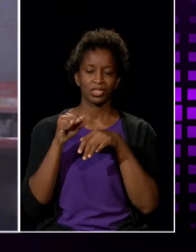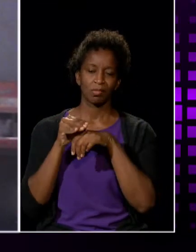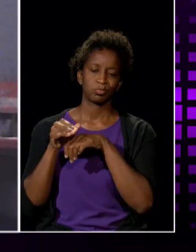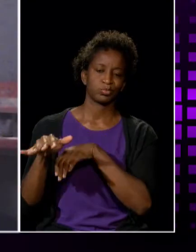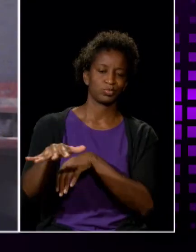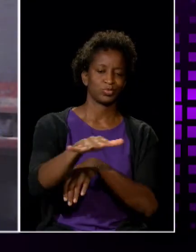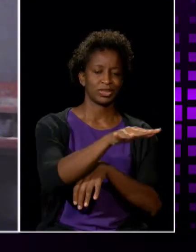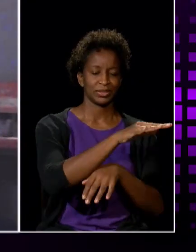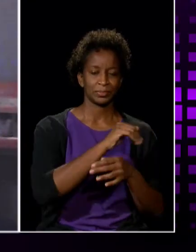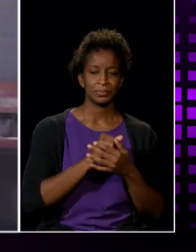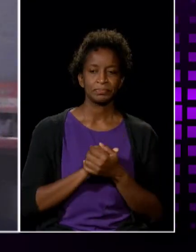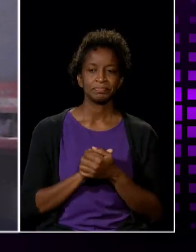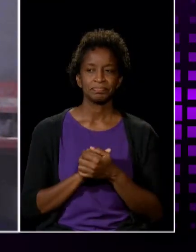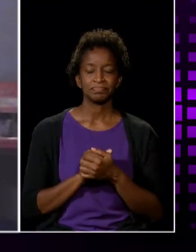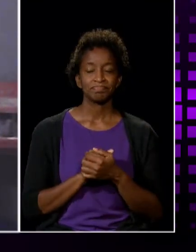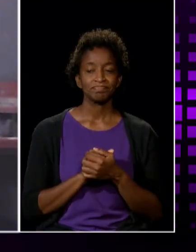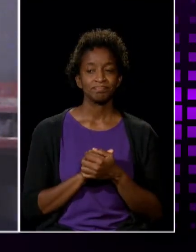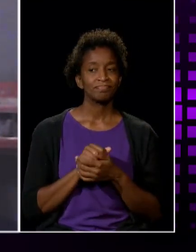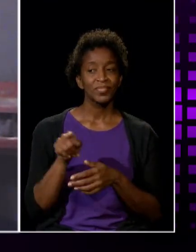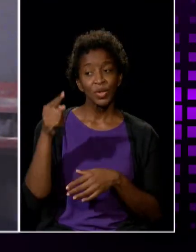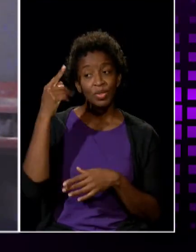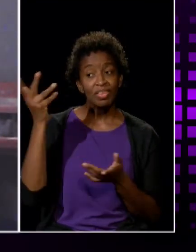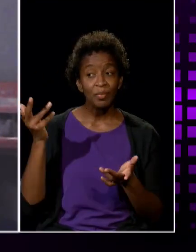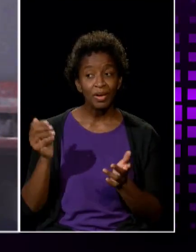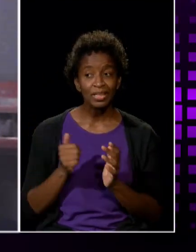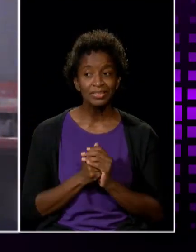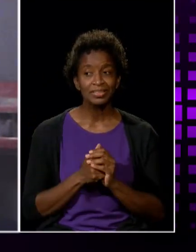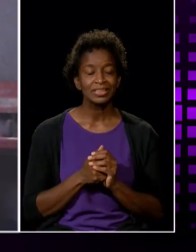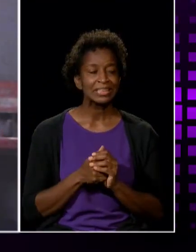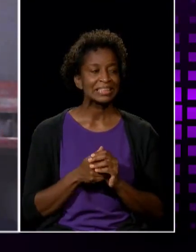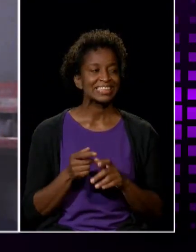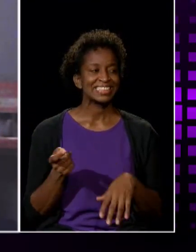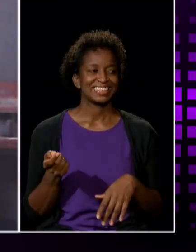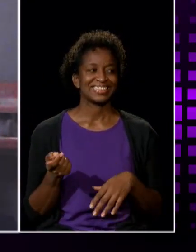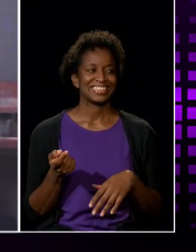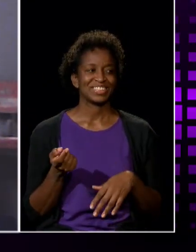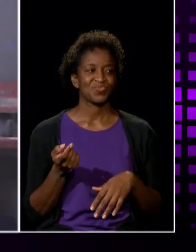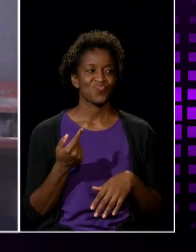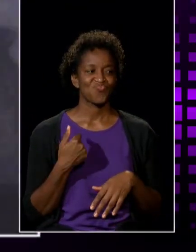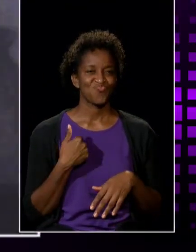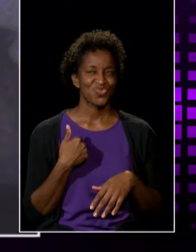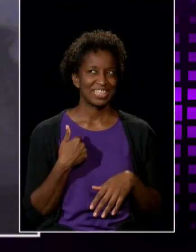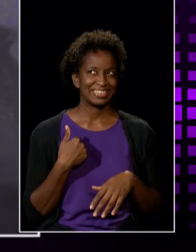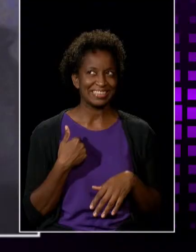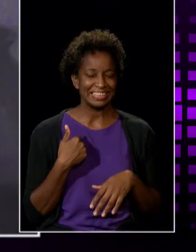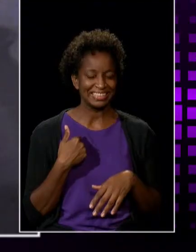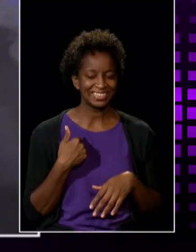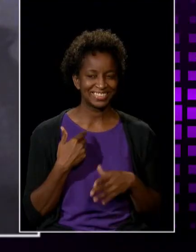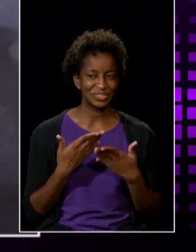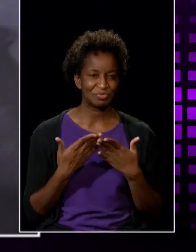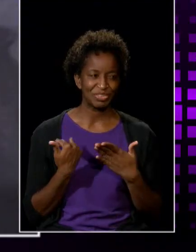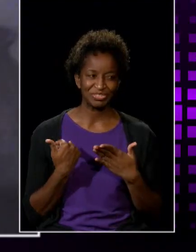It's funny you should ask me this, because I was trying to not get into the conversation, because